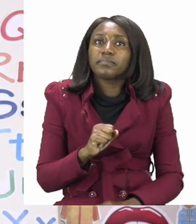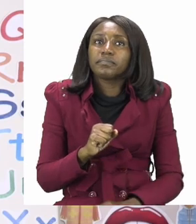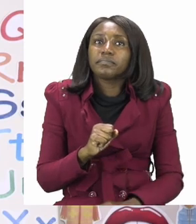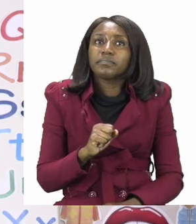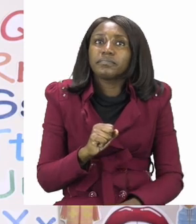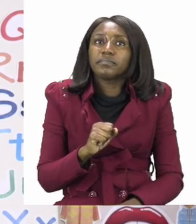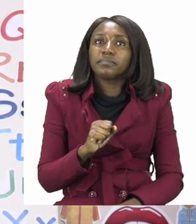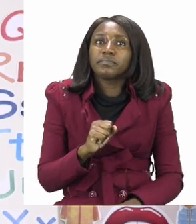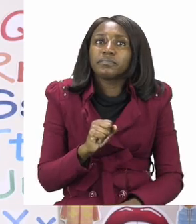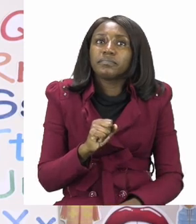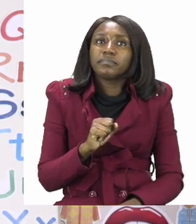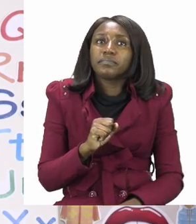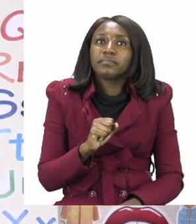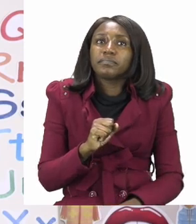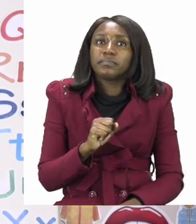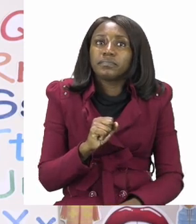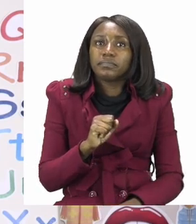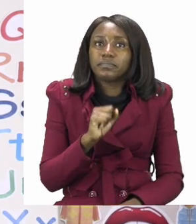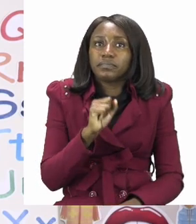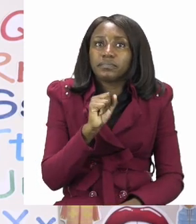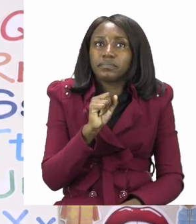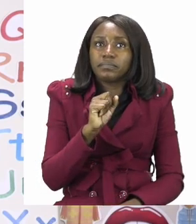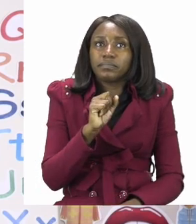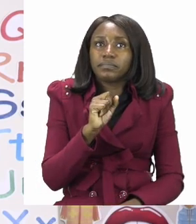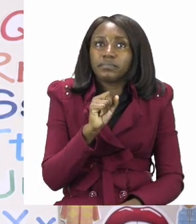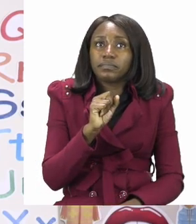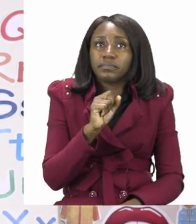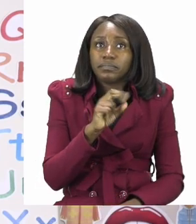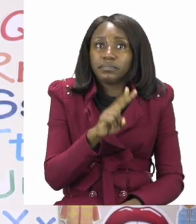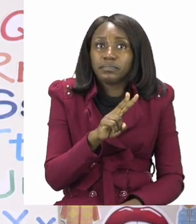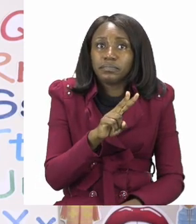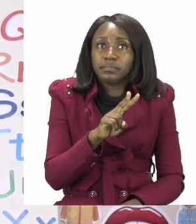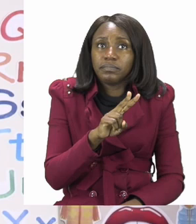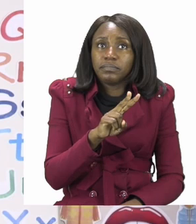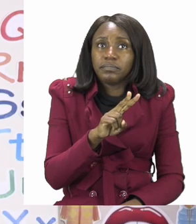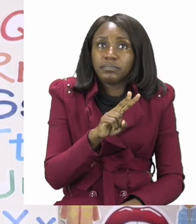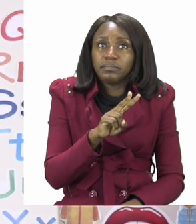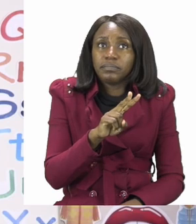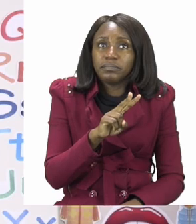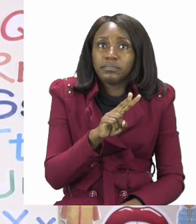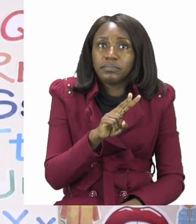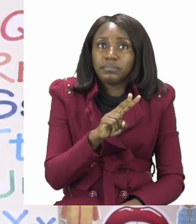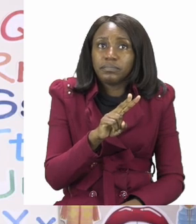Let's start. 2 is already there. So we say